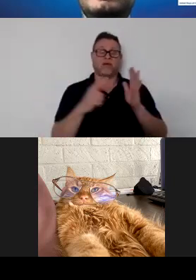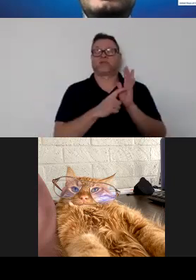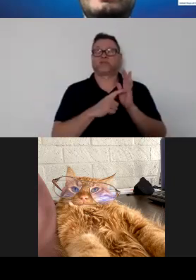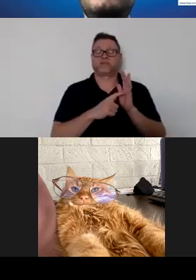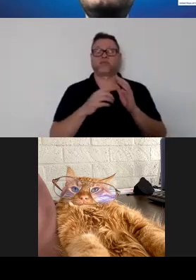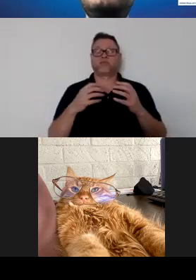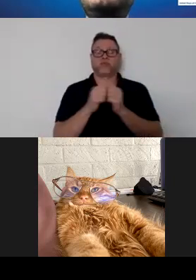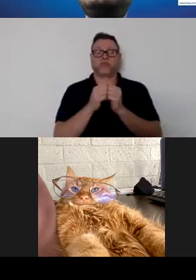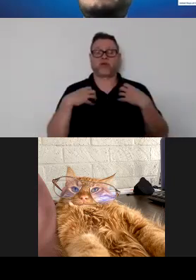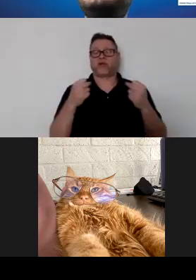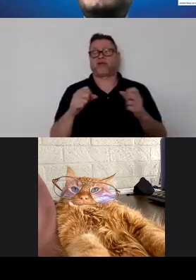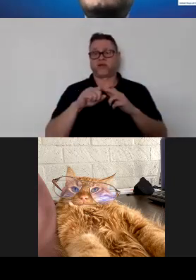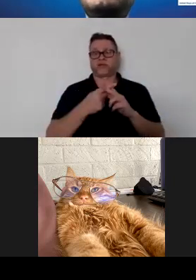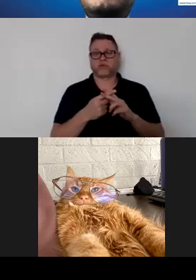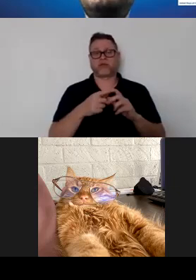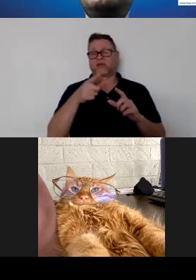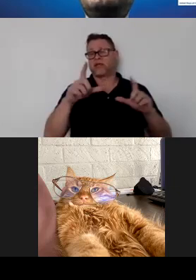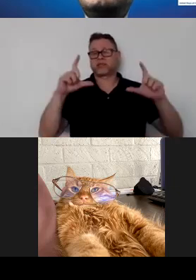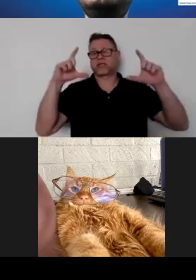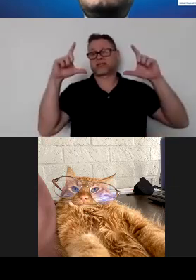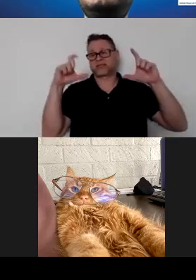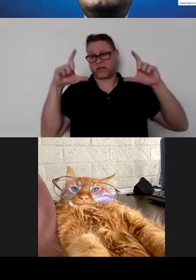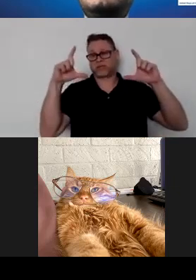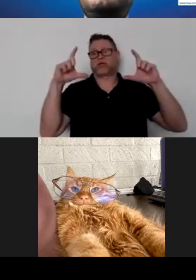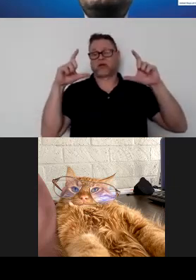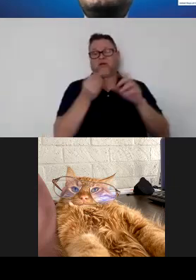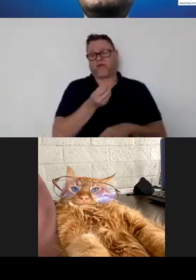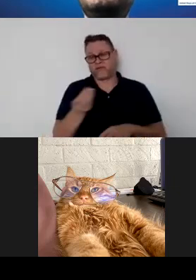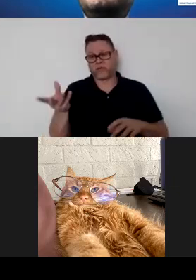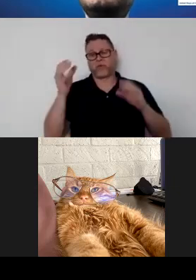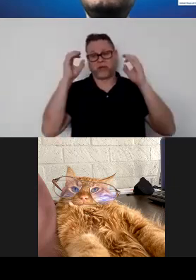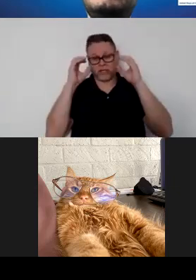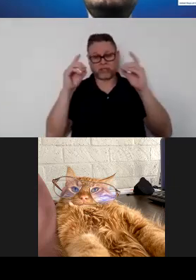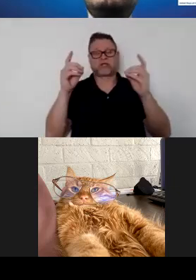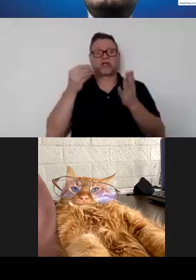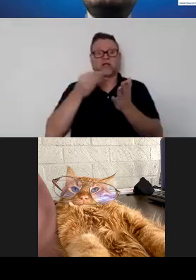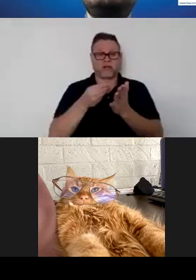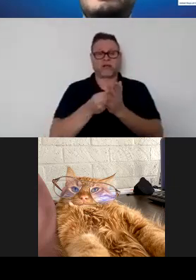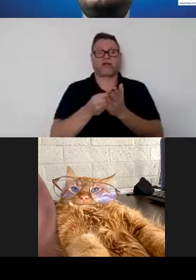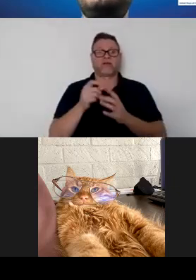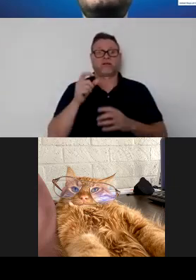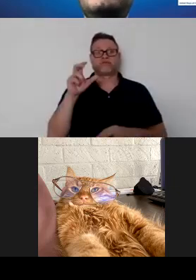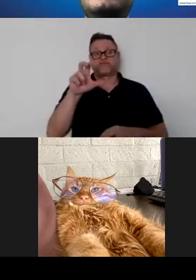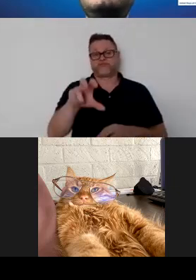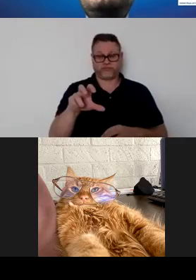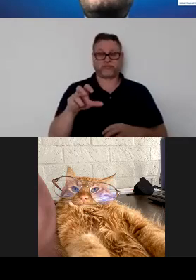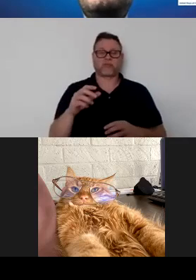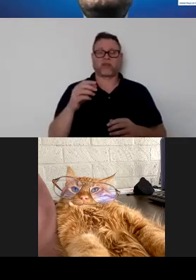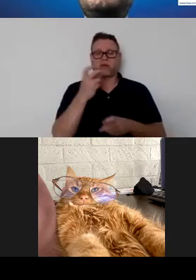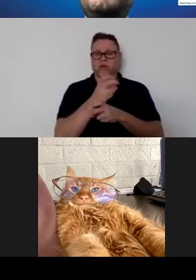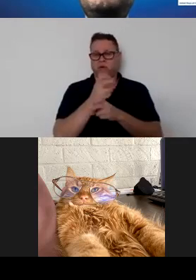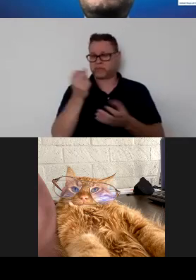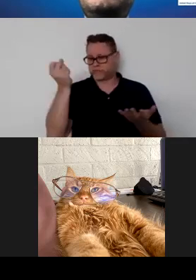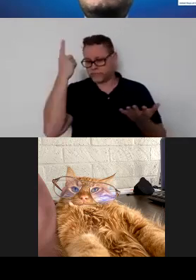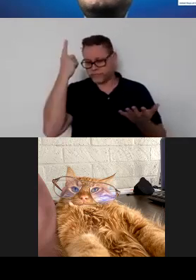Healthy Start. Now, this is only a snapshot of the few education and health funding streams. It's hard to fathom and even harder